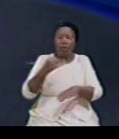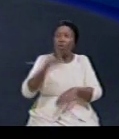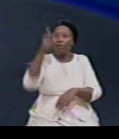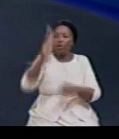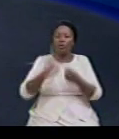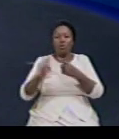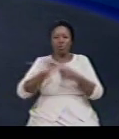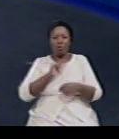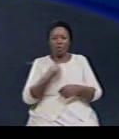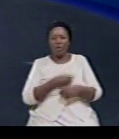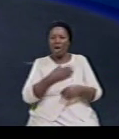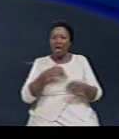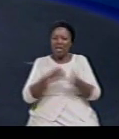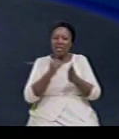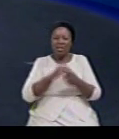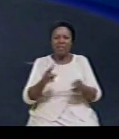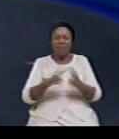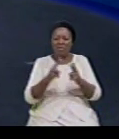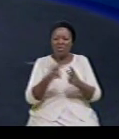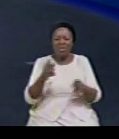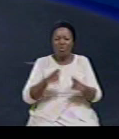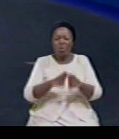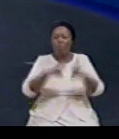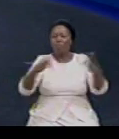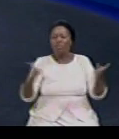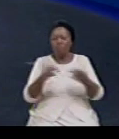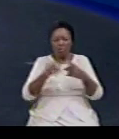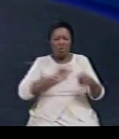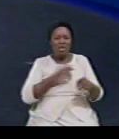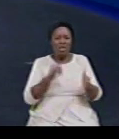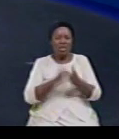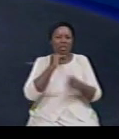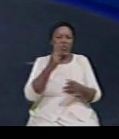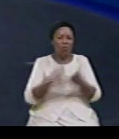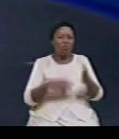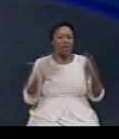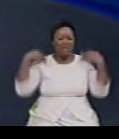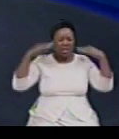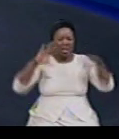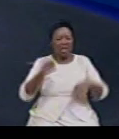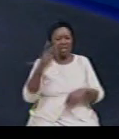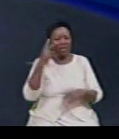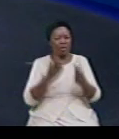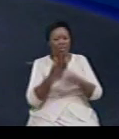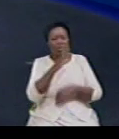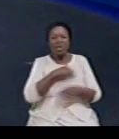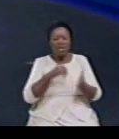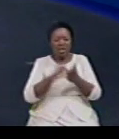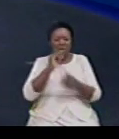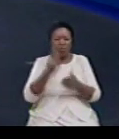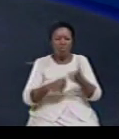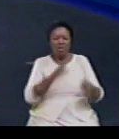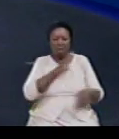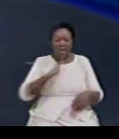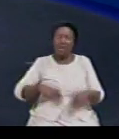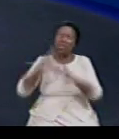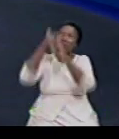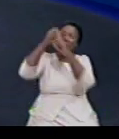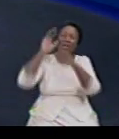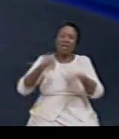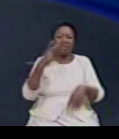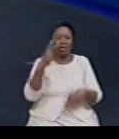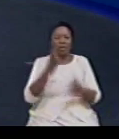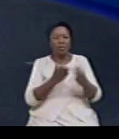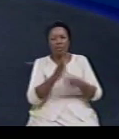it's transparent. It's what the angels can see through. It's what Christ himself can see through. And say, yes, that